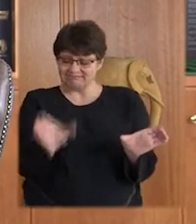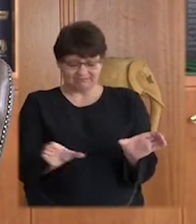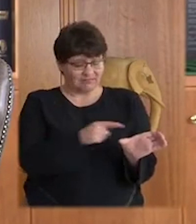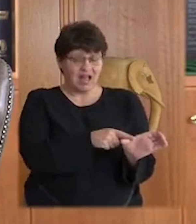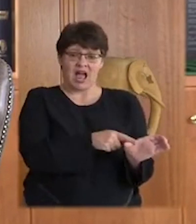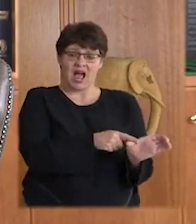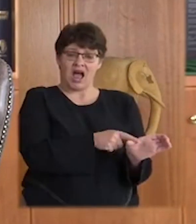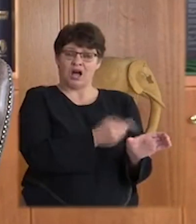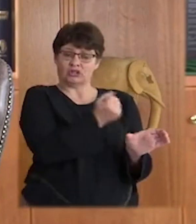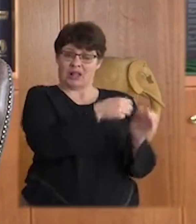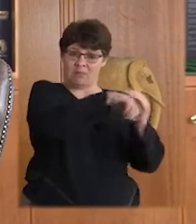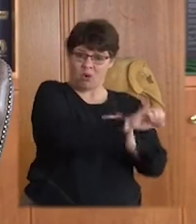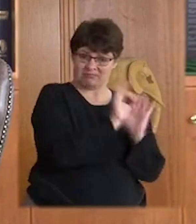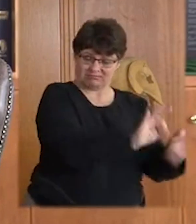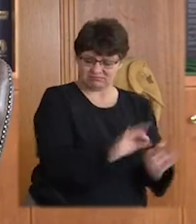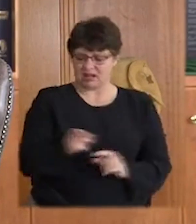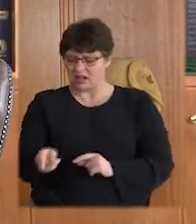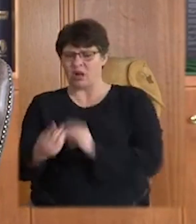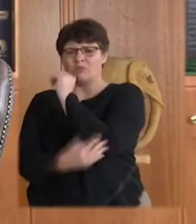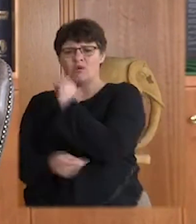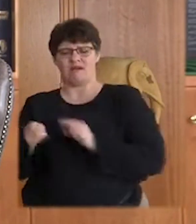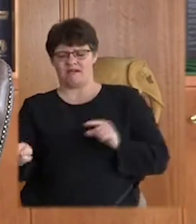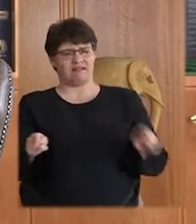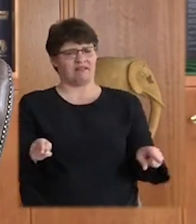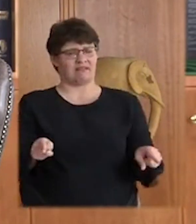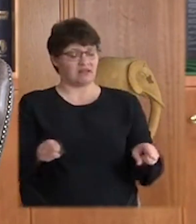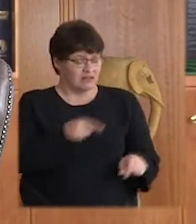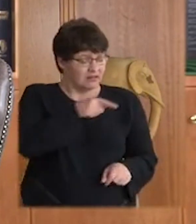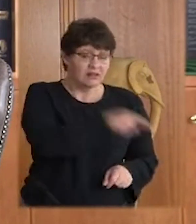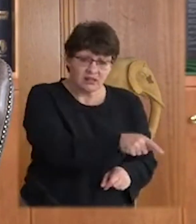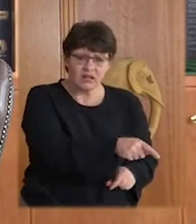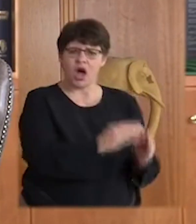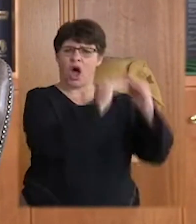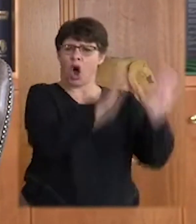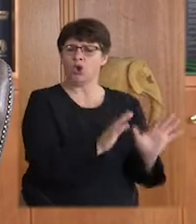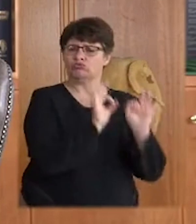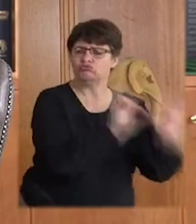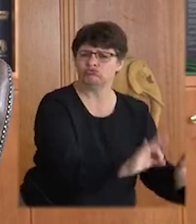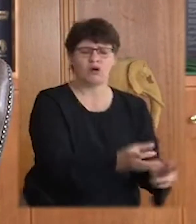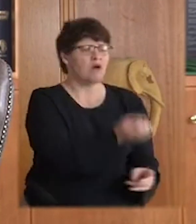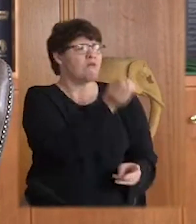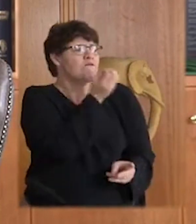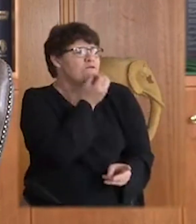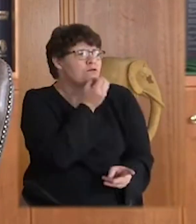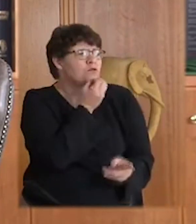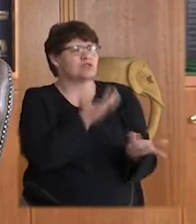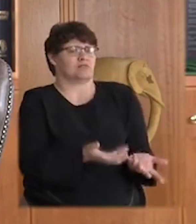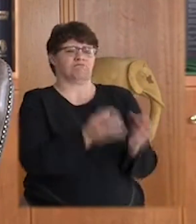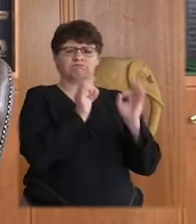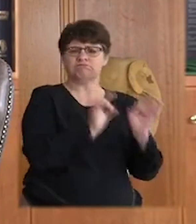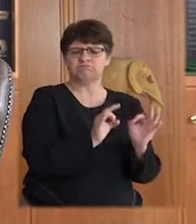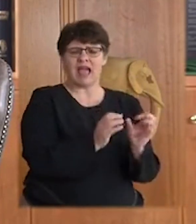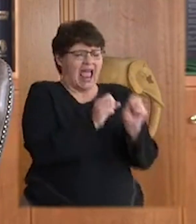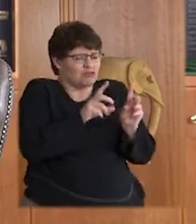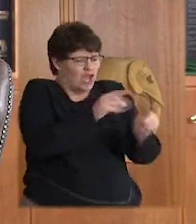means has a comfortable home, is fed and sheltered, receives a